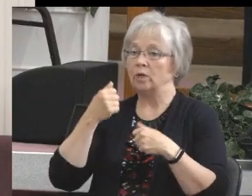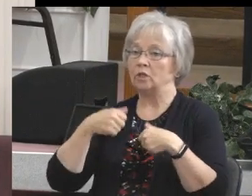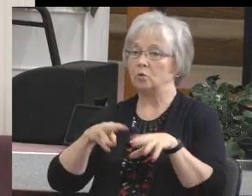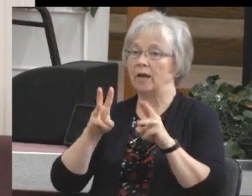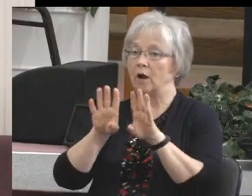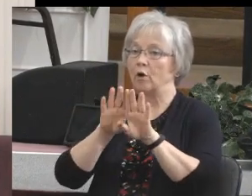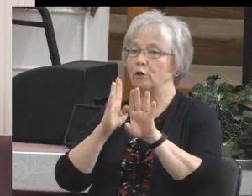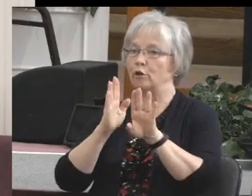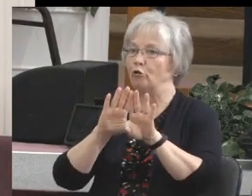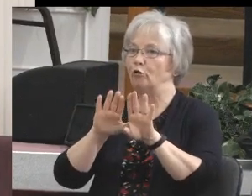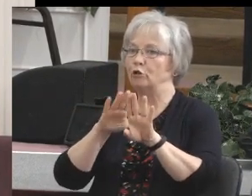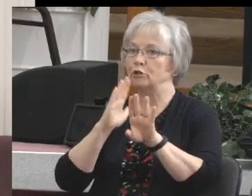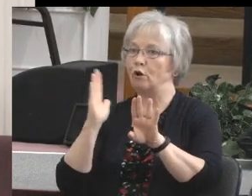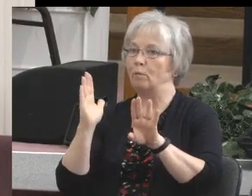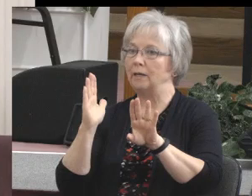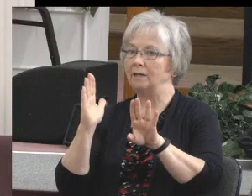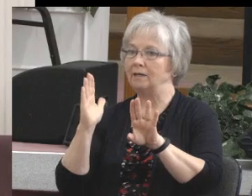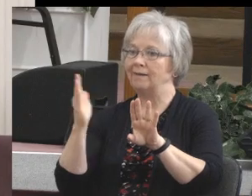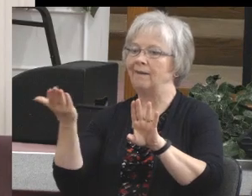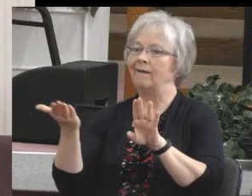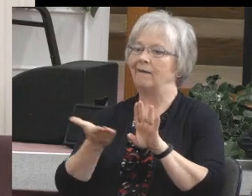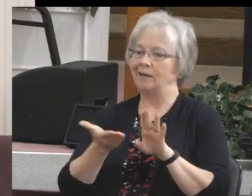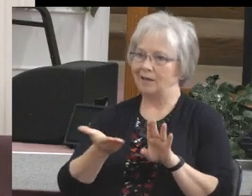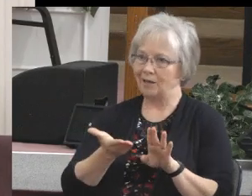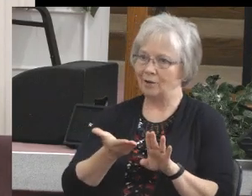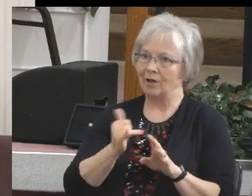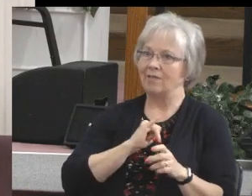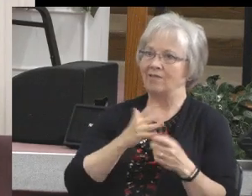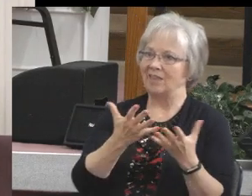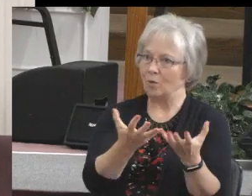are coming here because they want to be here.